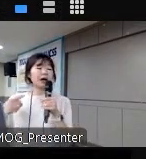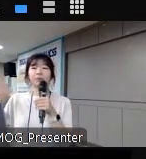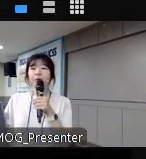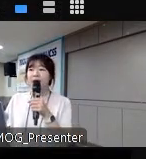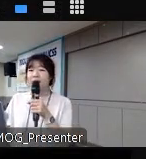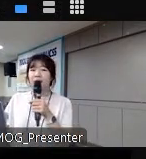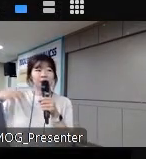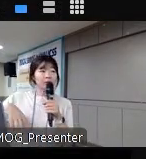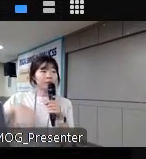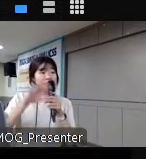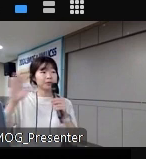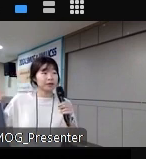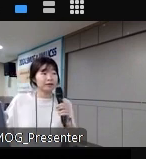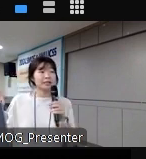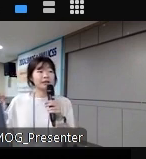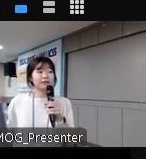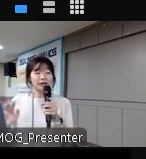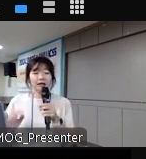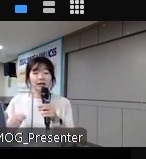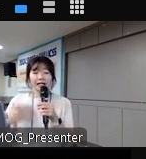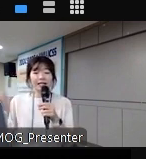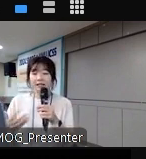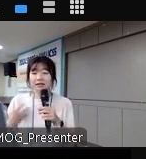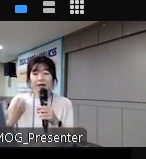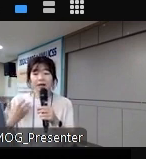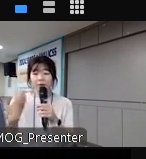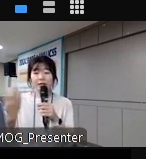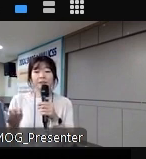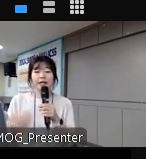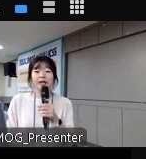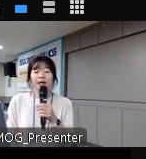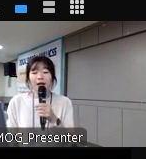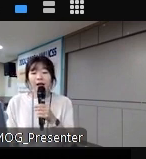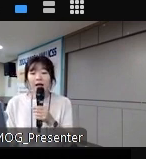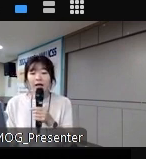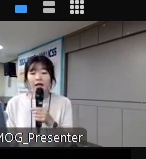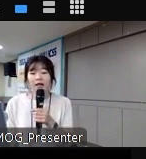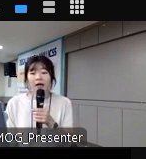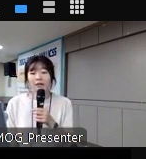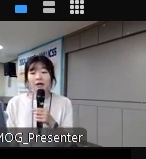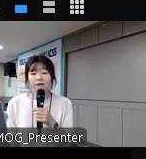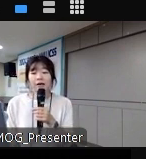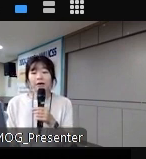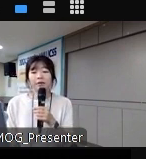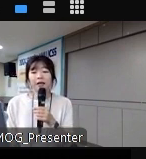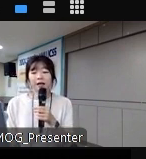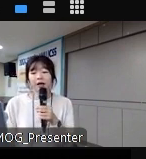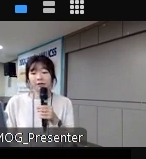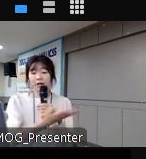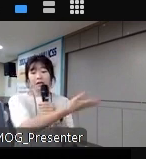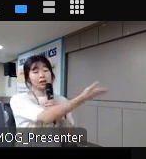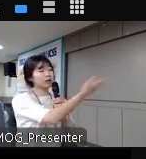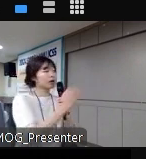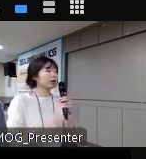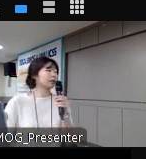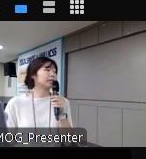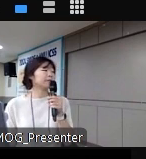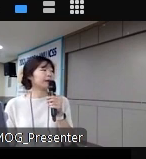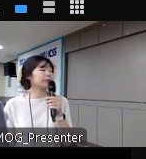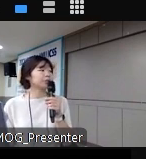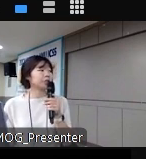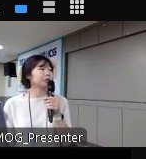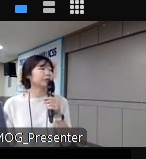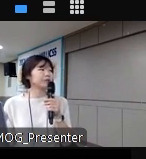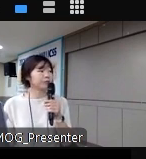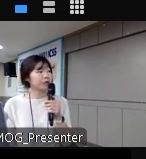how pointing incorporates with the rest of the sentence that we speak, and have found that many authors have found